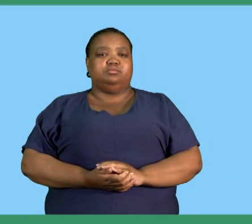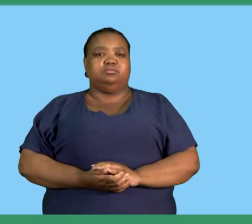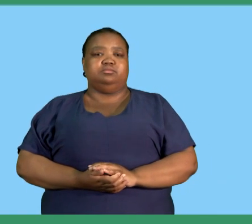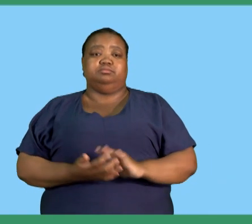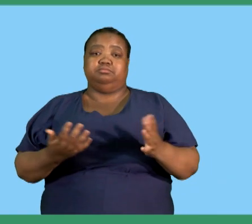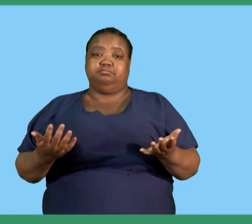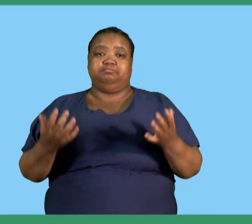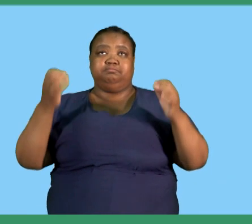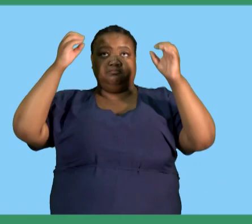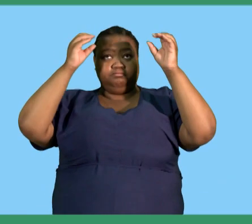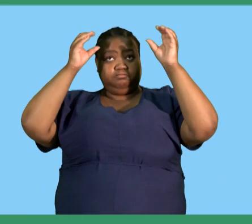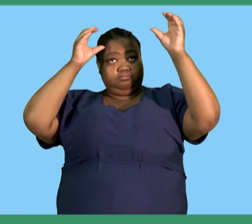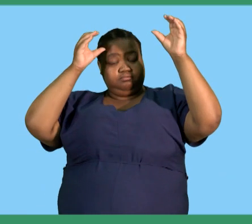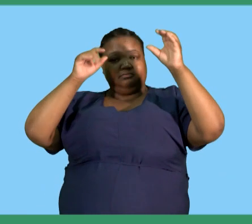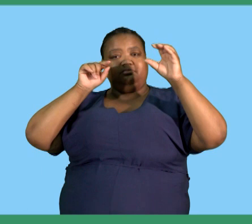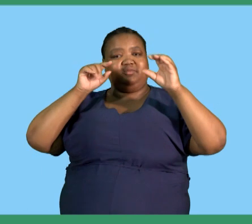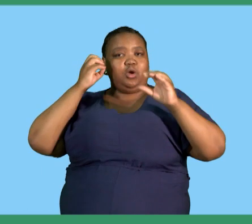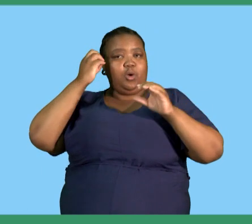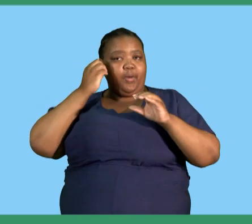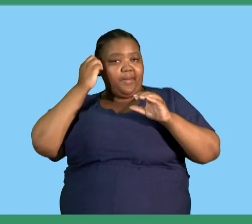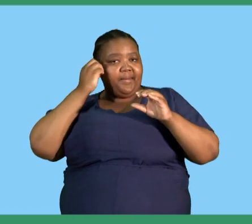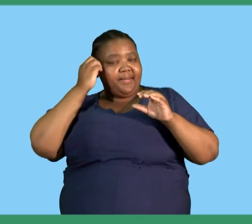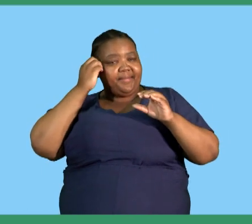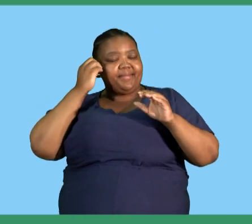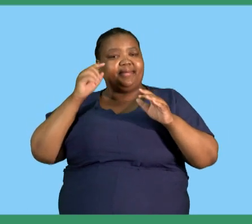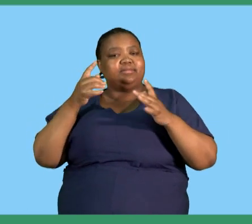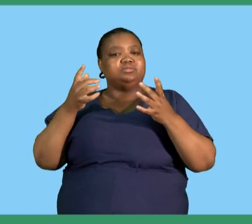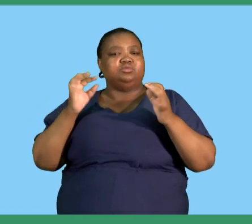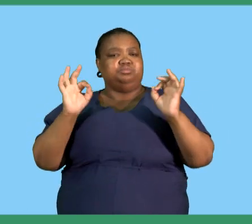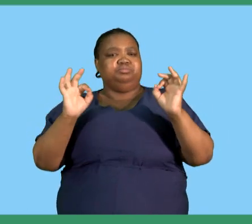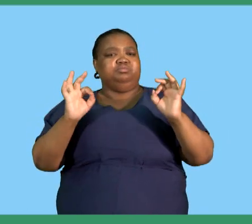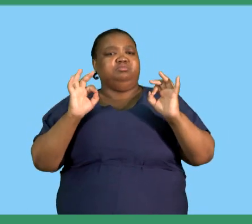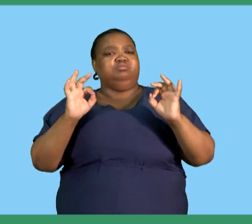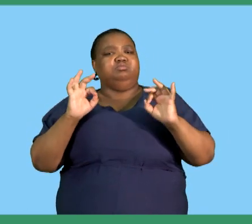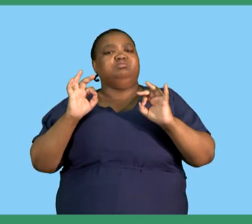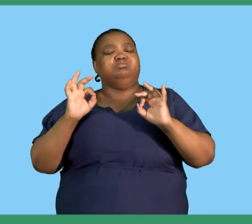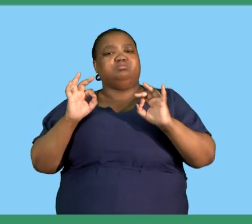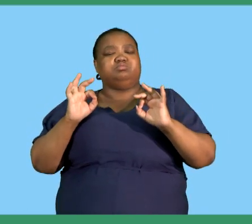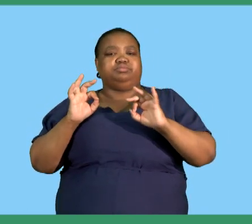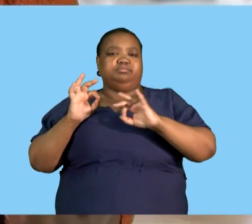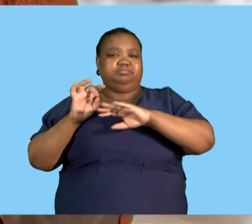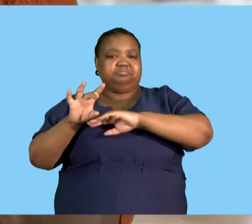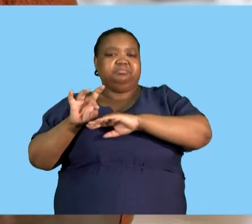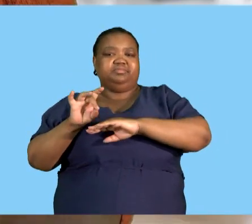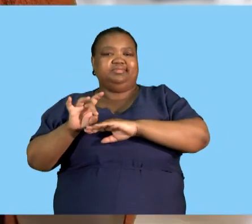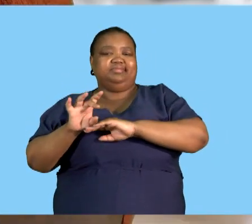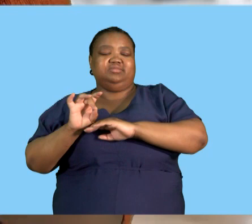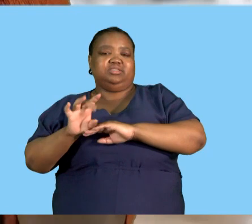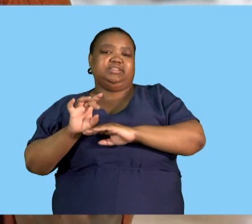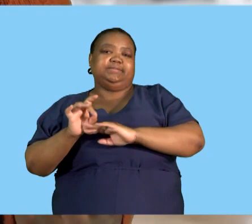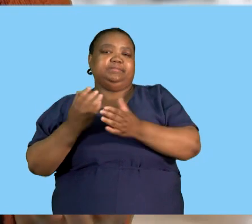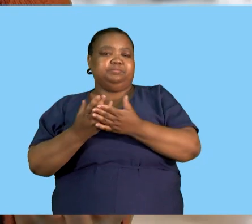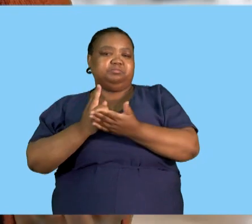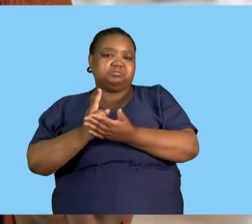or credible opinions, and they do not have a direct or personal interest in the business. So why can they not give